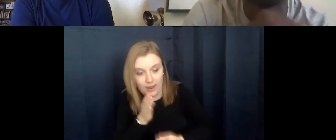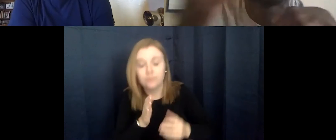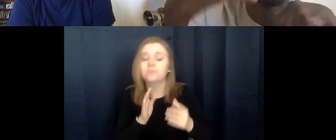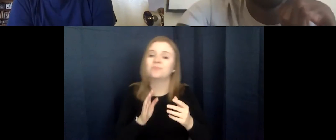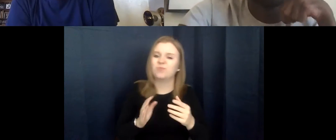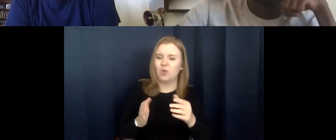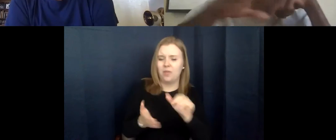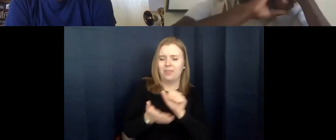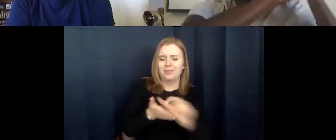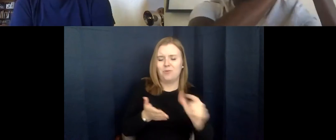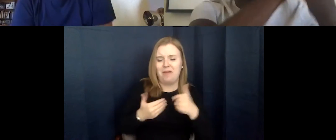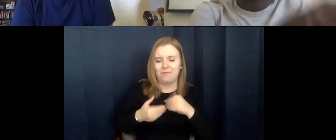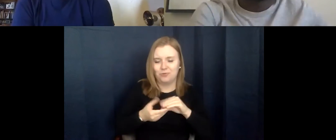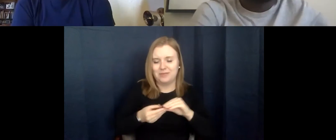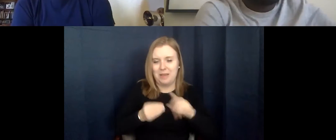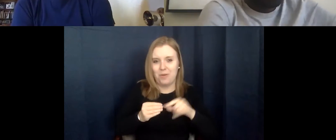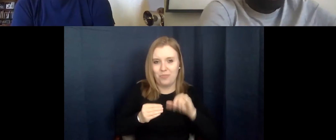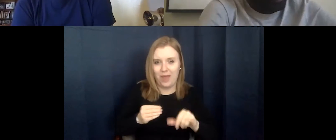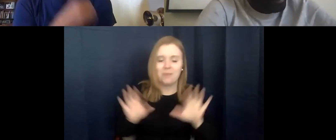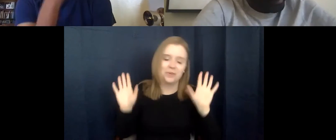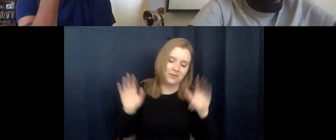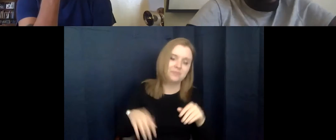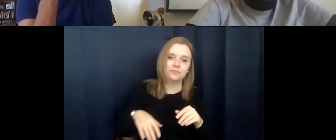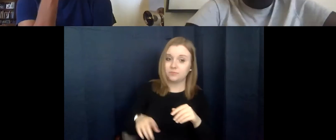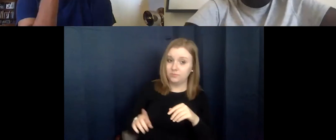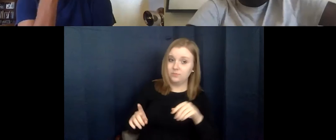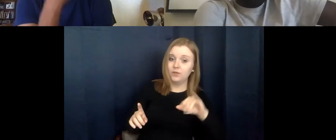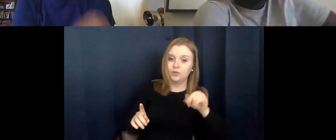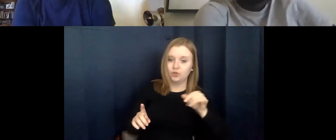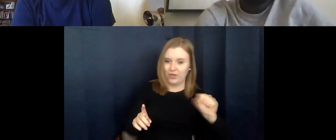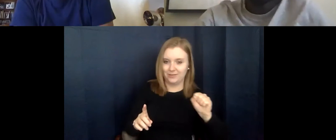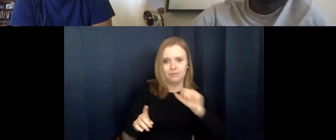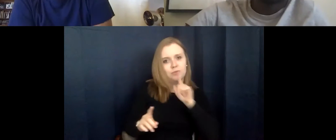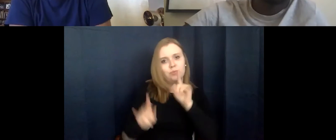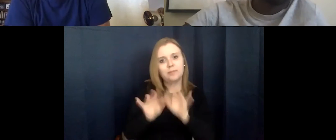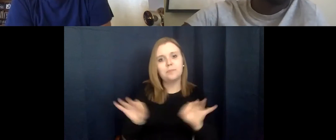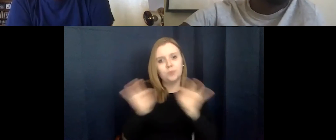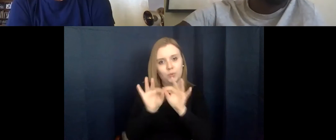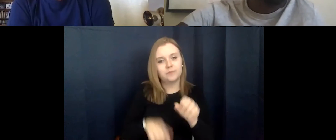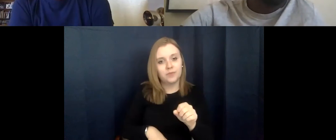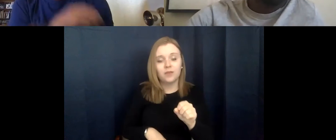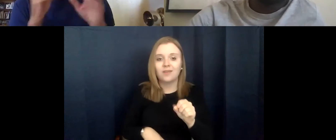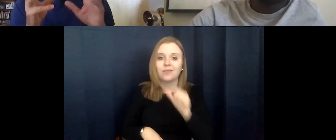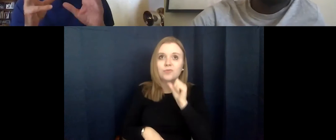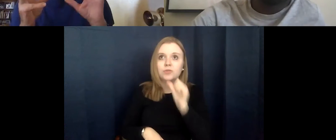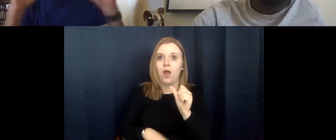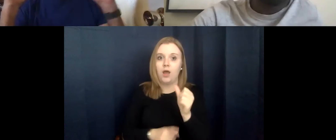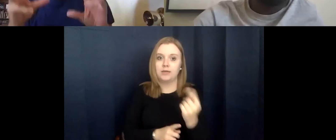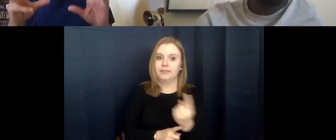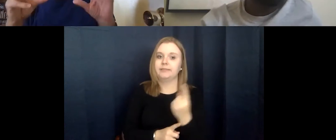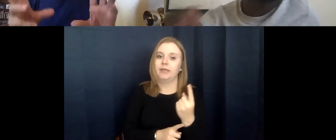say about that. But I think that's really, I think that's really important, that there's not a single